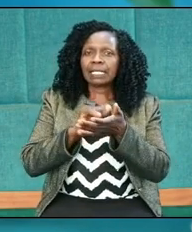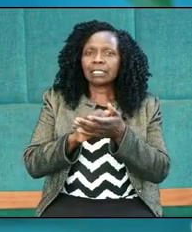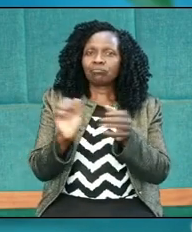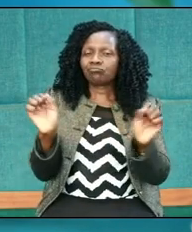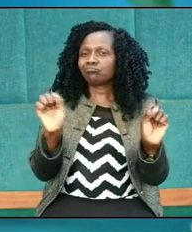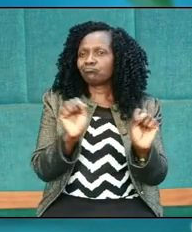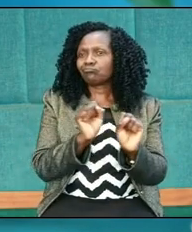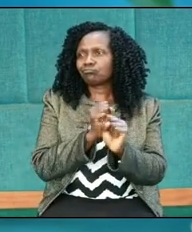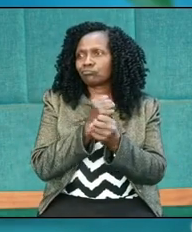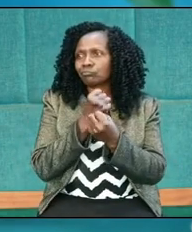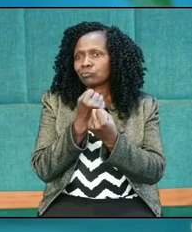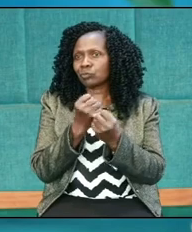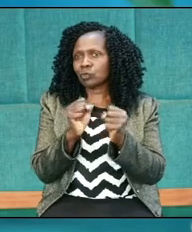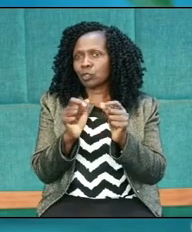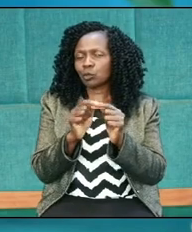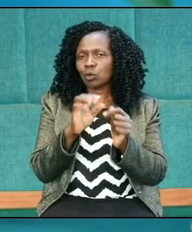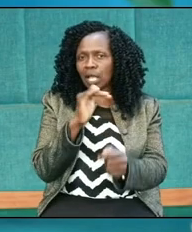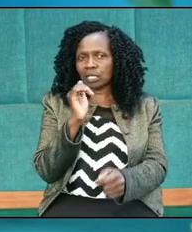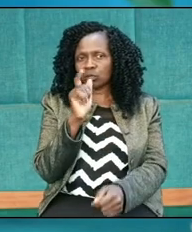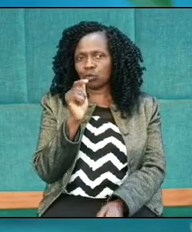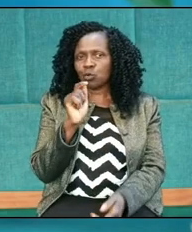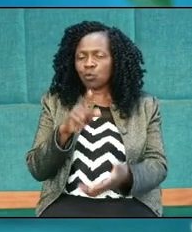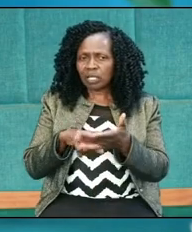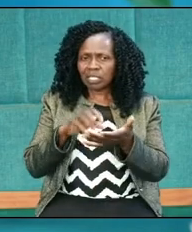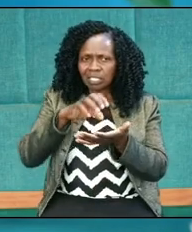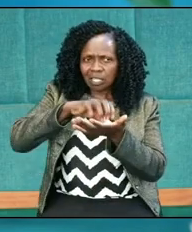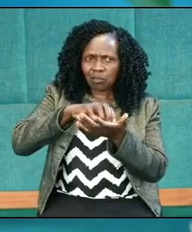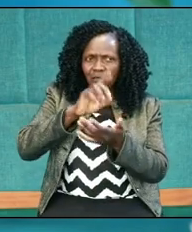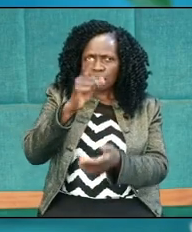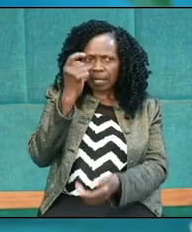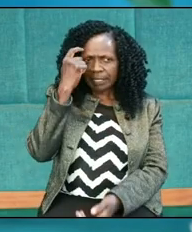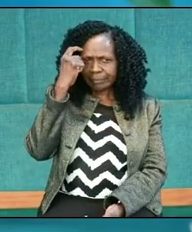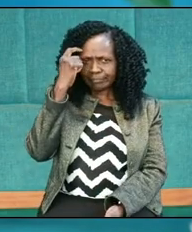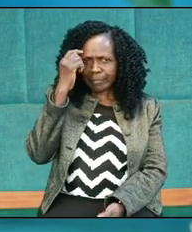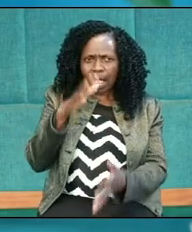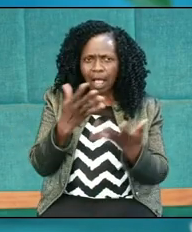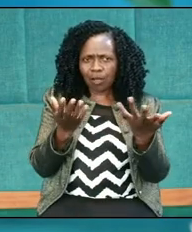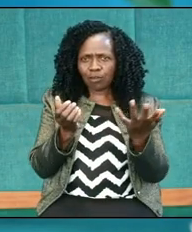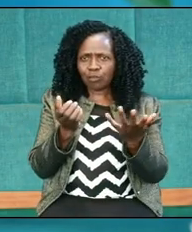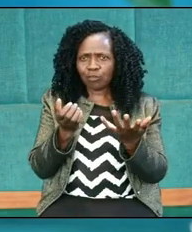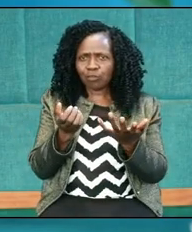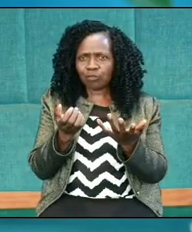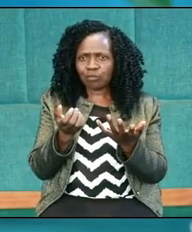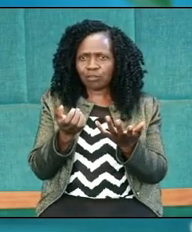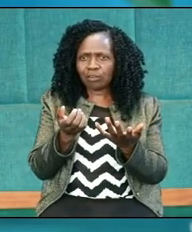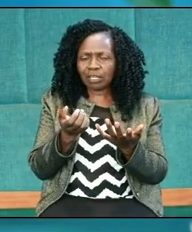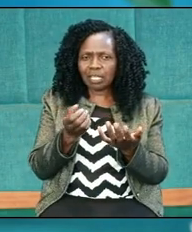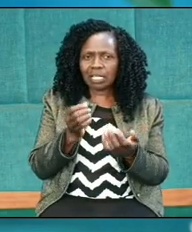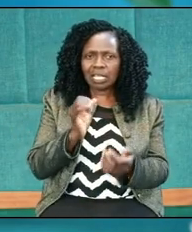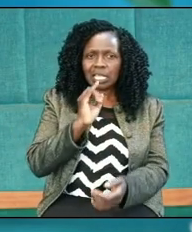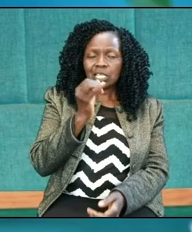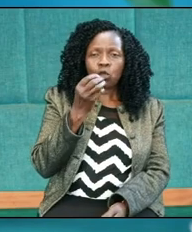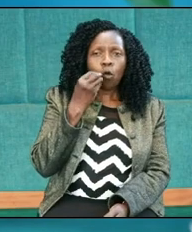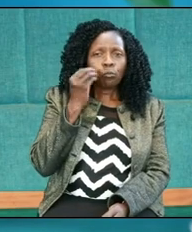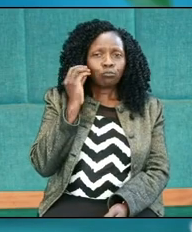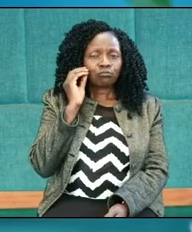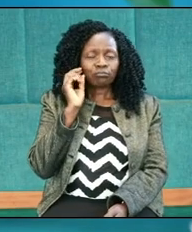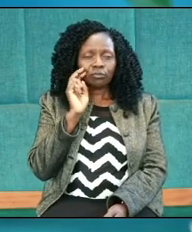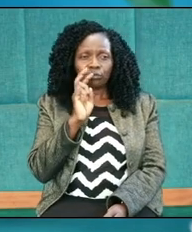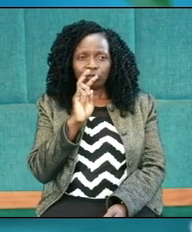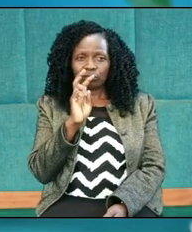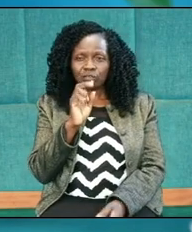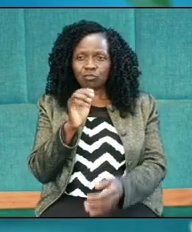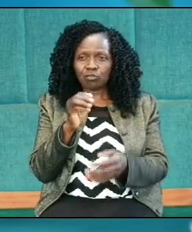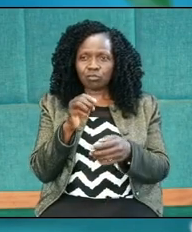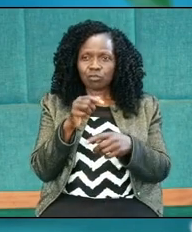not very easy for somebody to even ask you what is the state of your mind. How are you? How is home? If